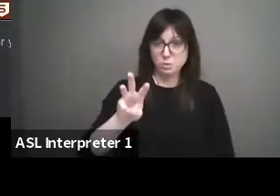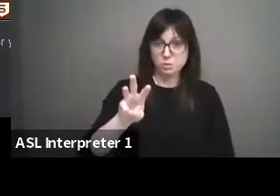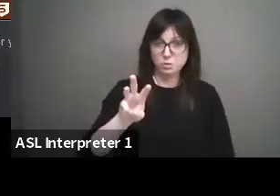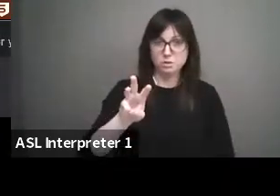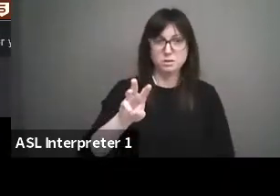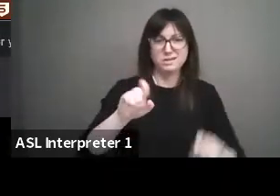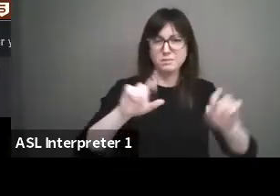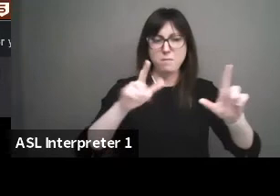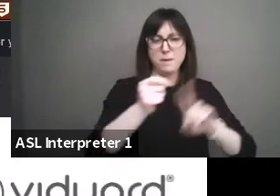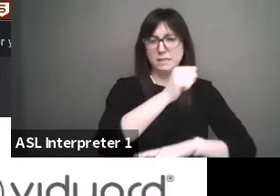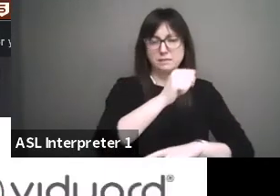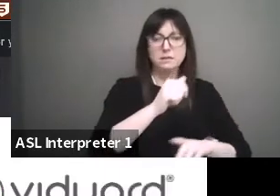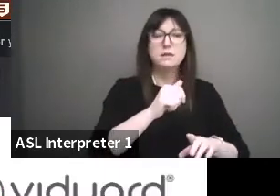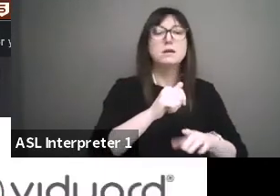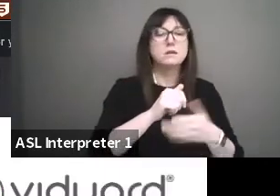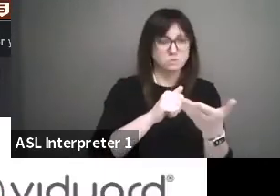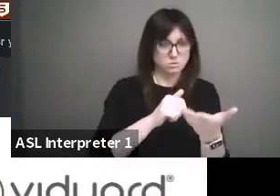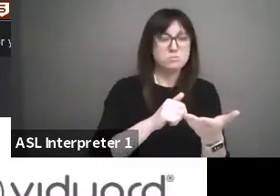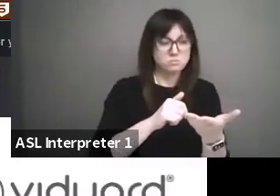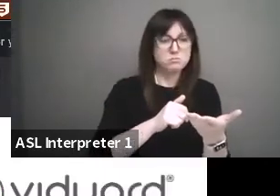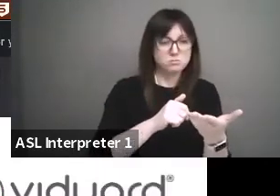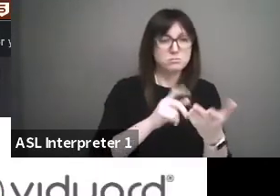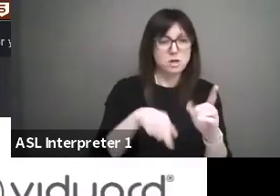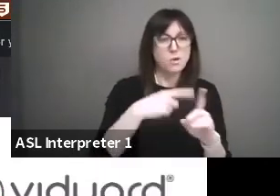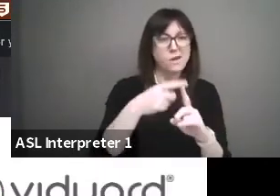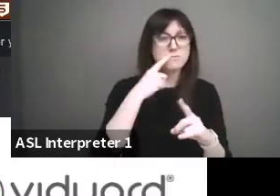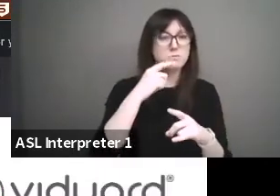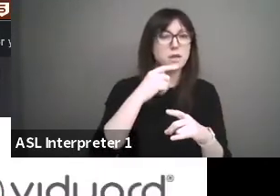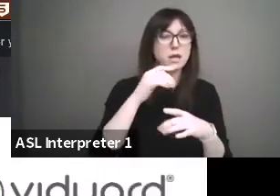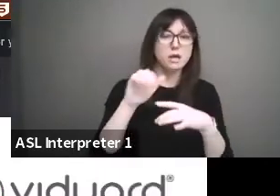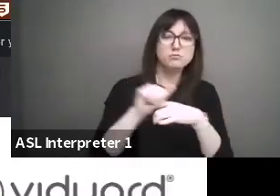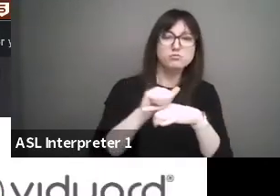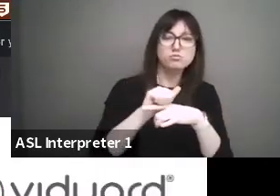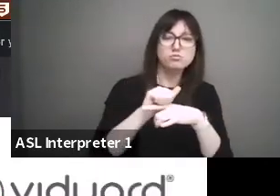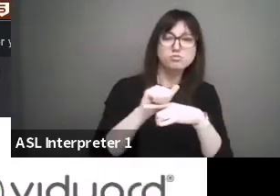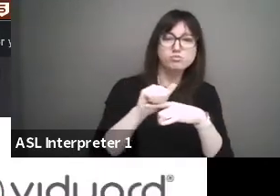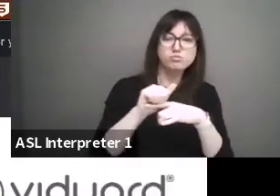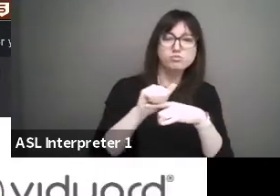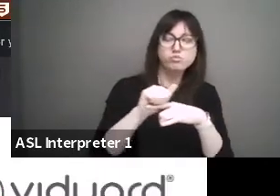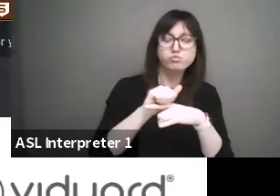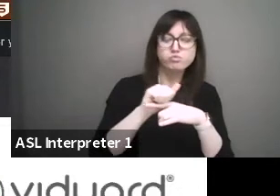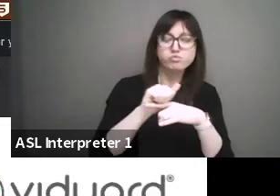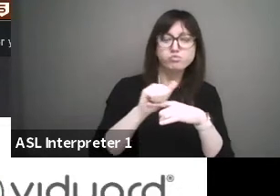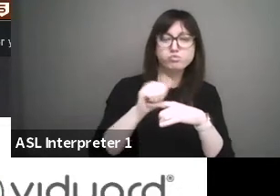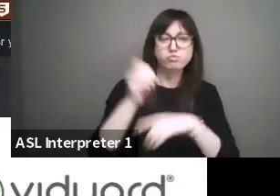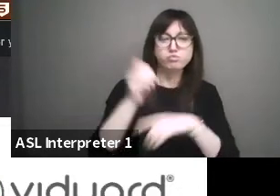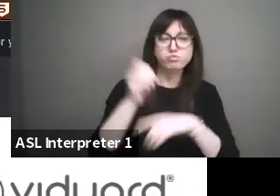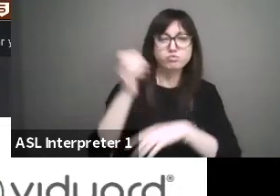pop-up. So this is the experience I was doing when I was just performing my presentation on my slide.